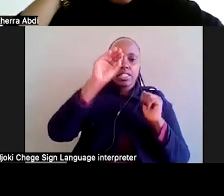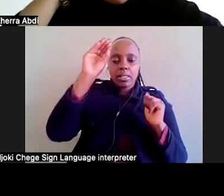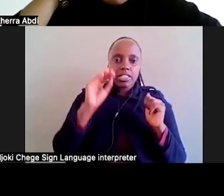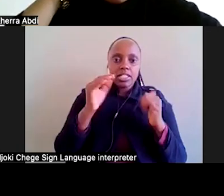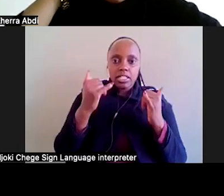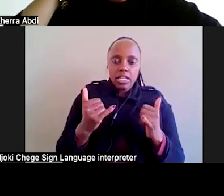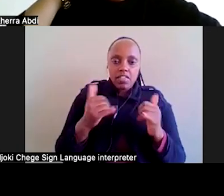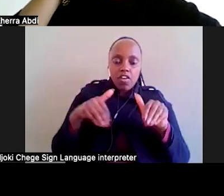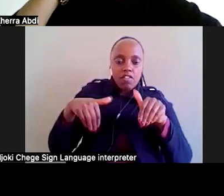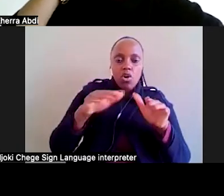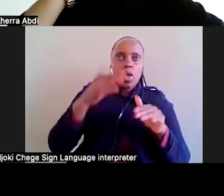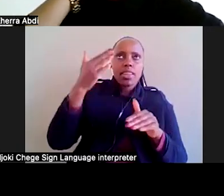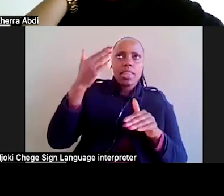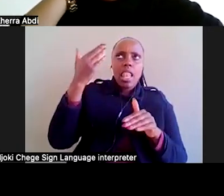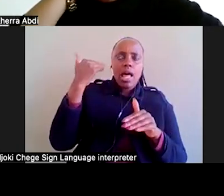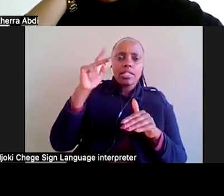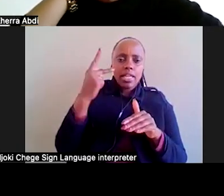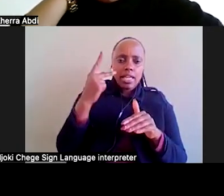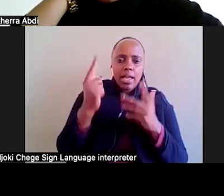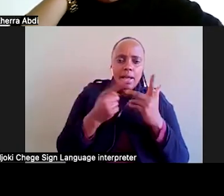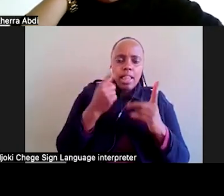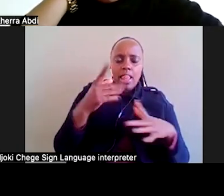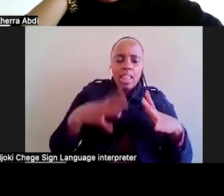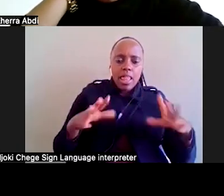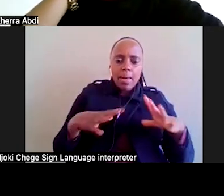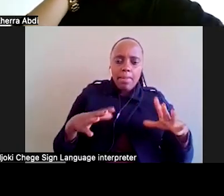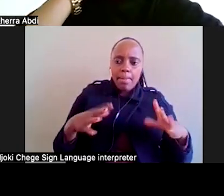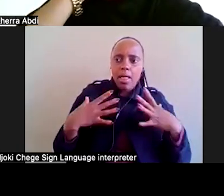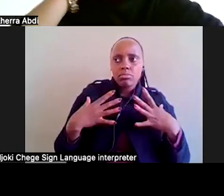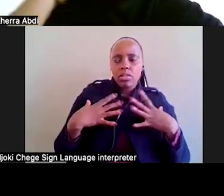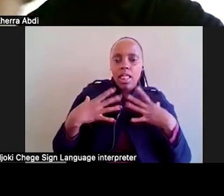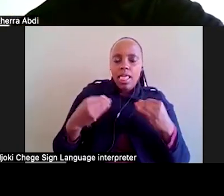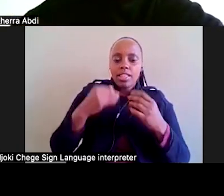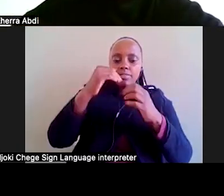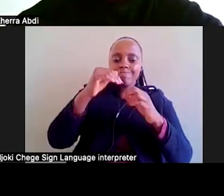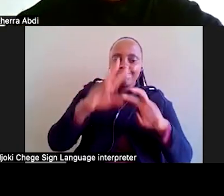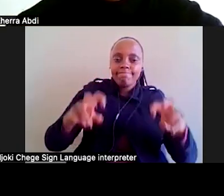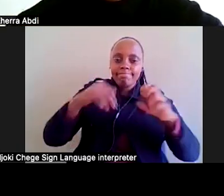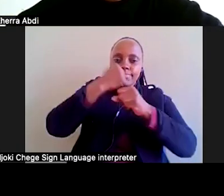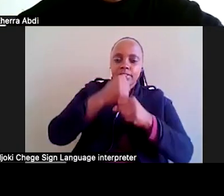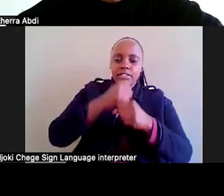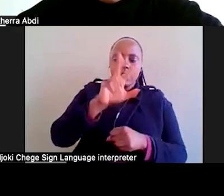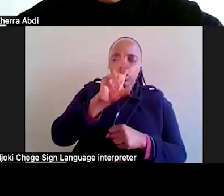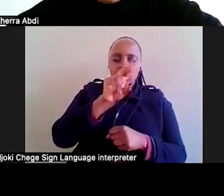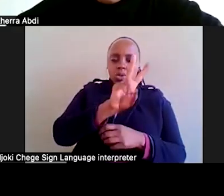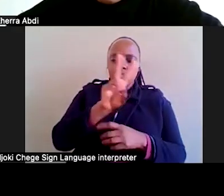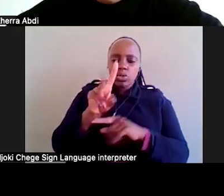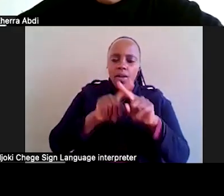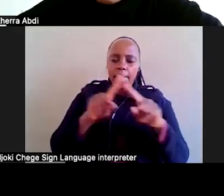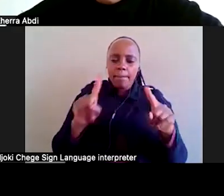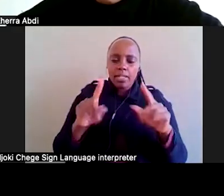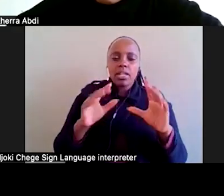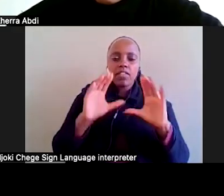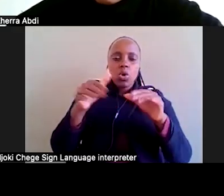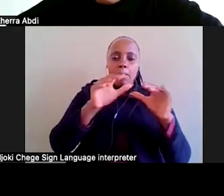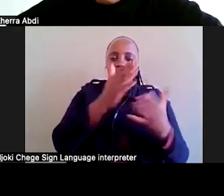as per the last Kenya Demographic Health Survey that was done in 2022 but some communities